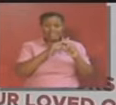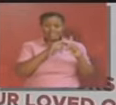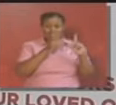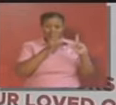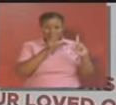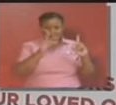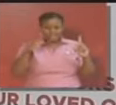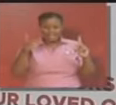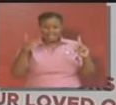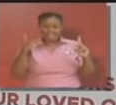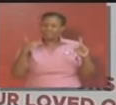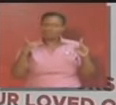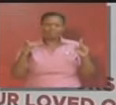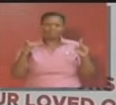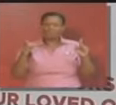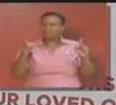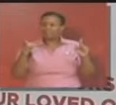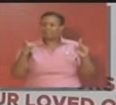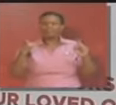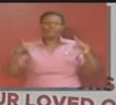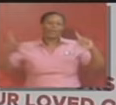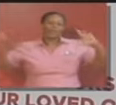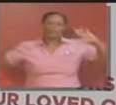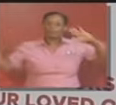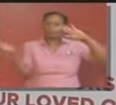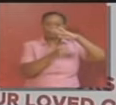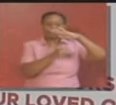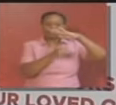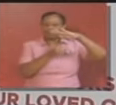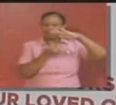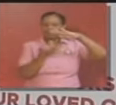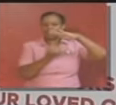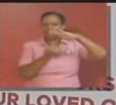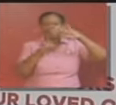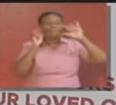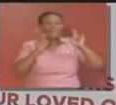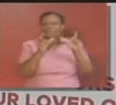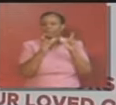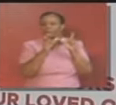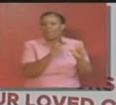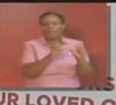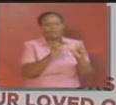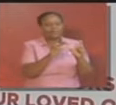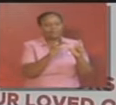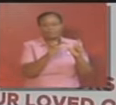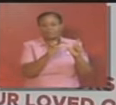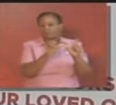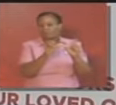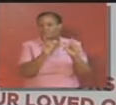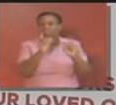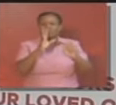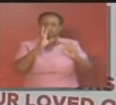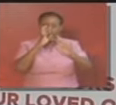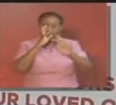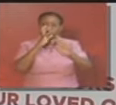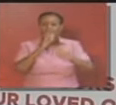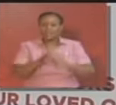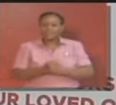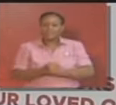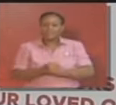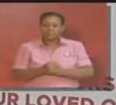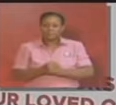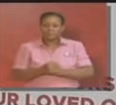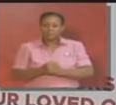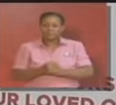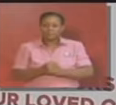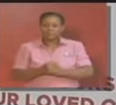Dr. Hinds mentioned earlier, but it is something that within County Caroni specifically, we thought it was necessary to do in as